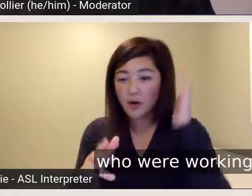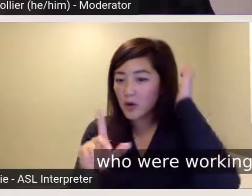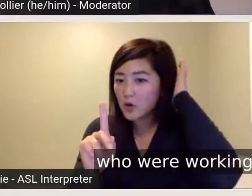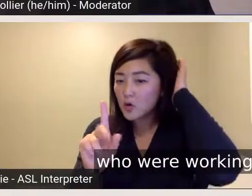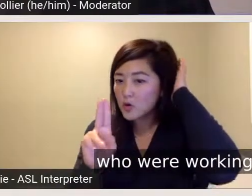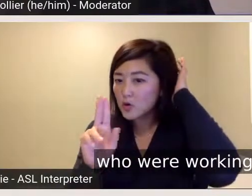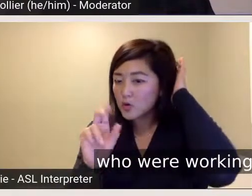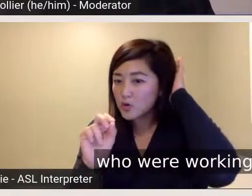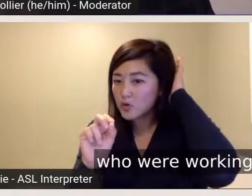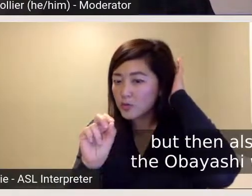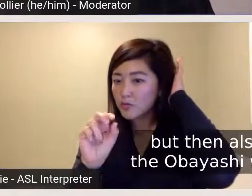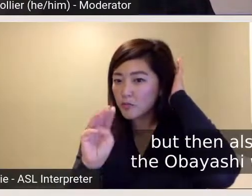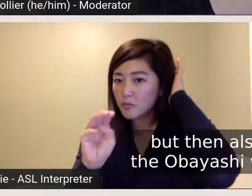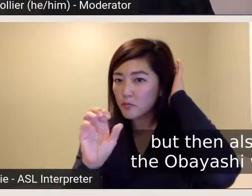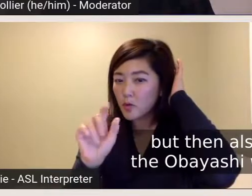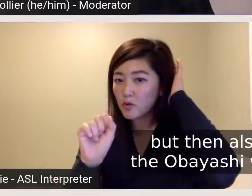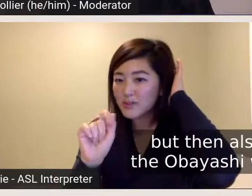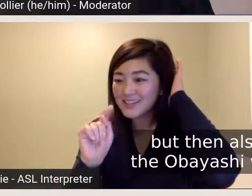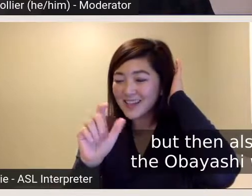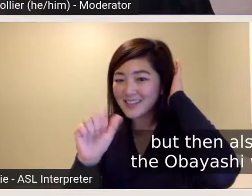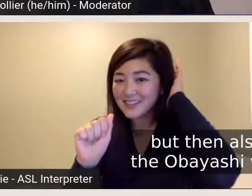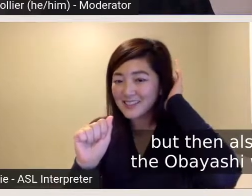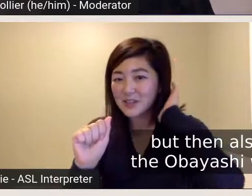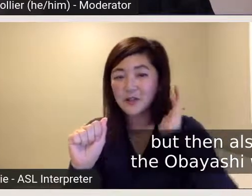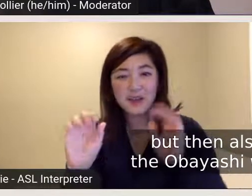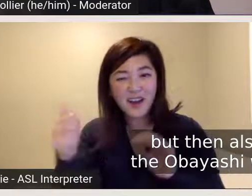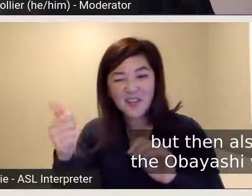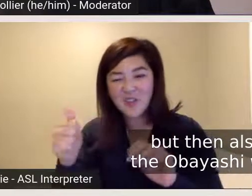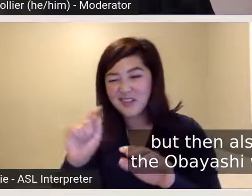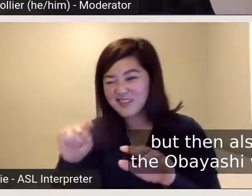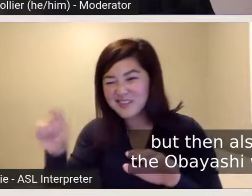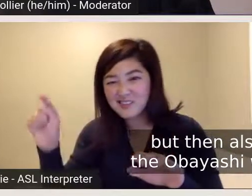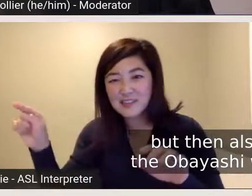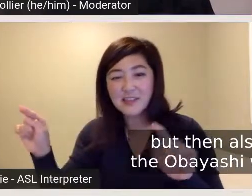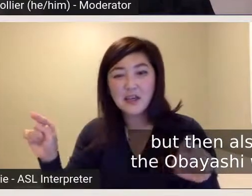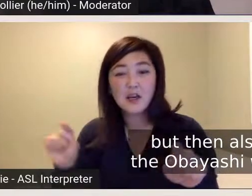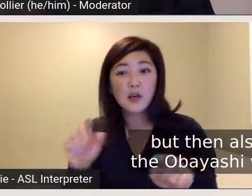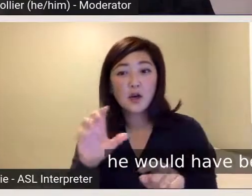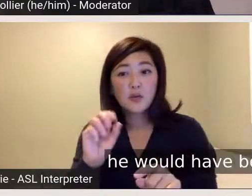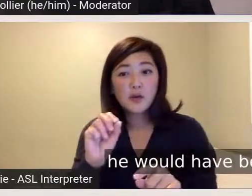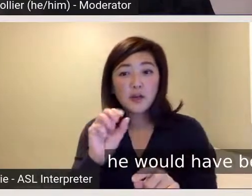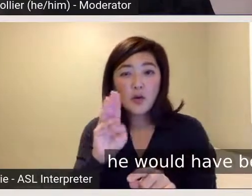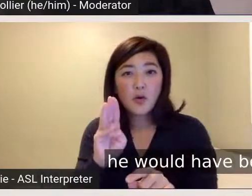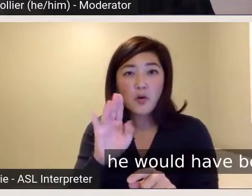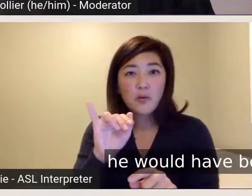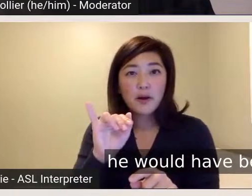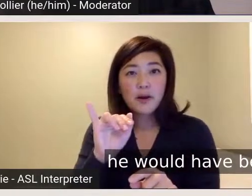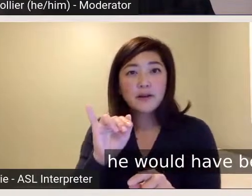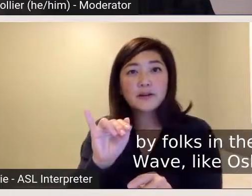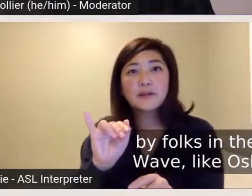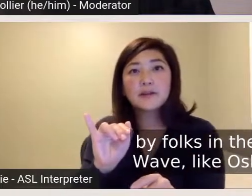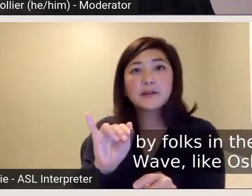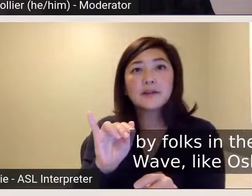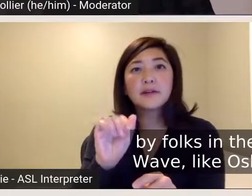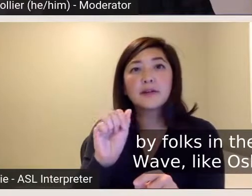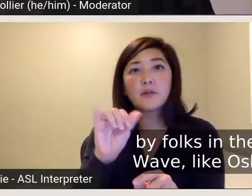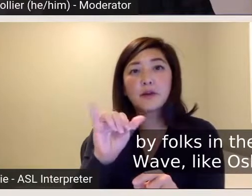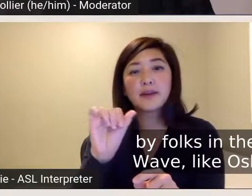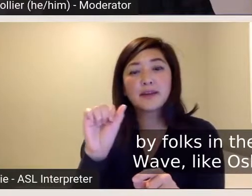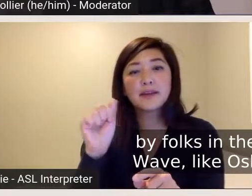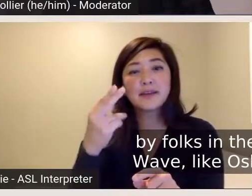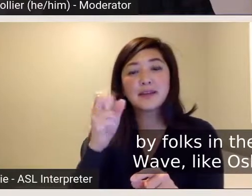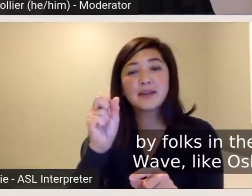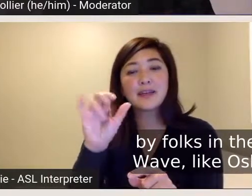at this time period. But then also, you know, by the time that Obayashi was a teenager, he would have been watching films by folks in